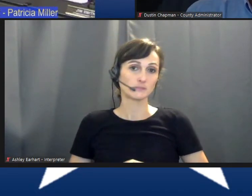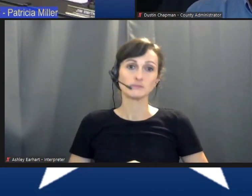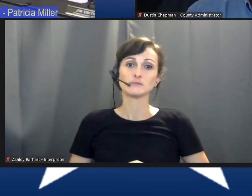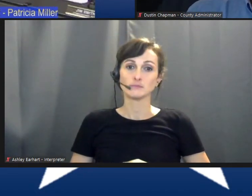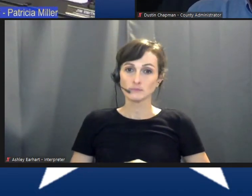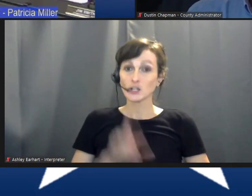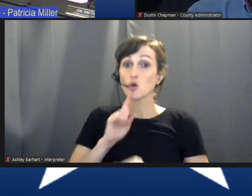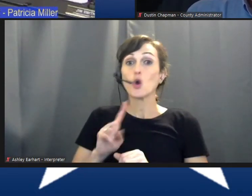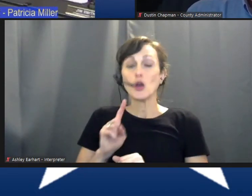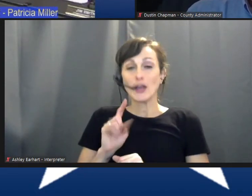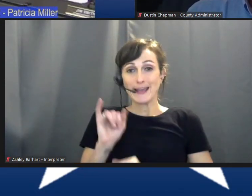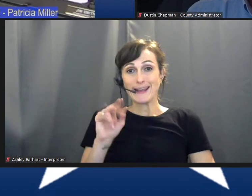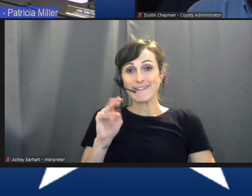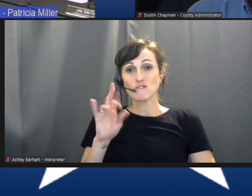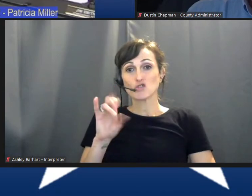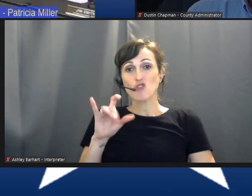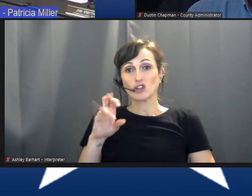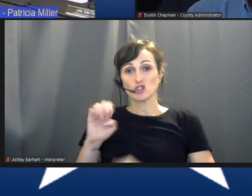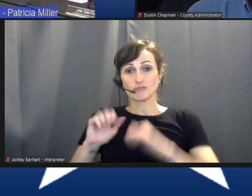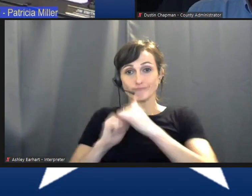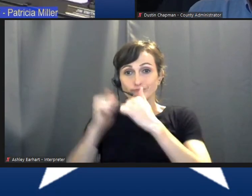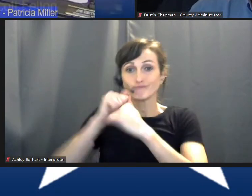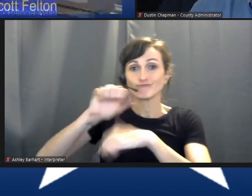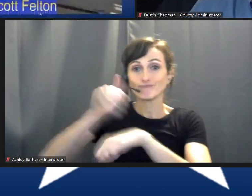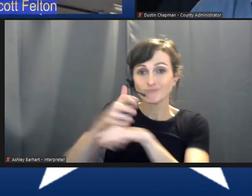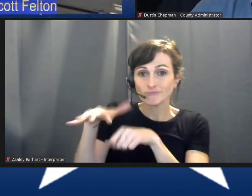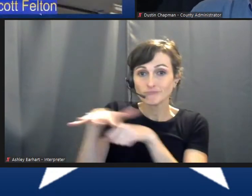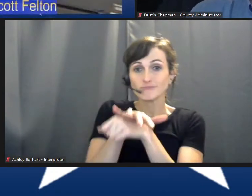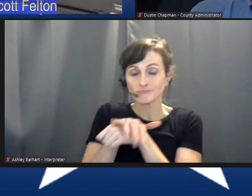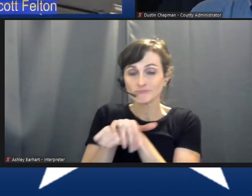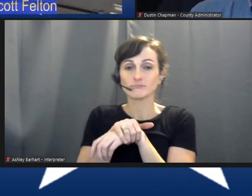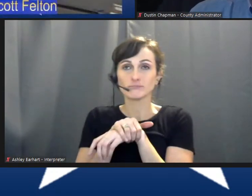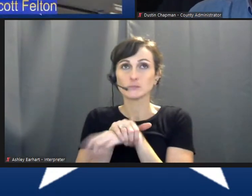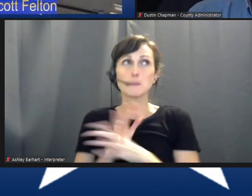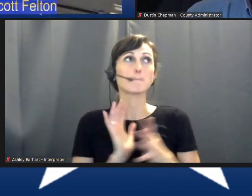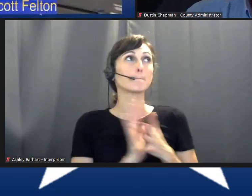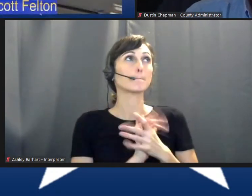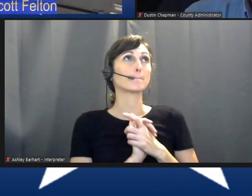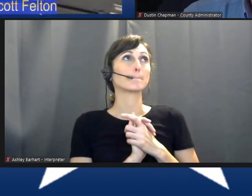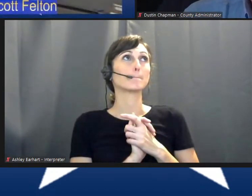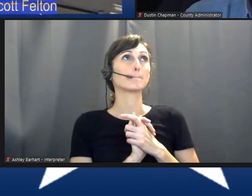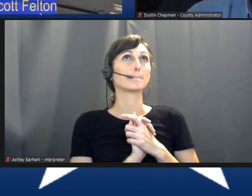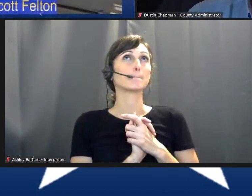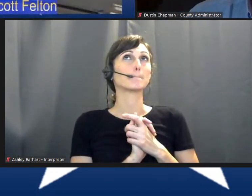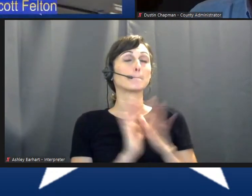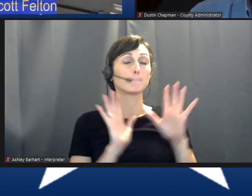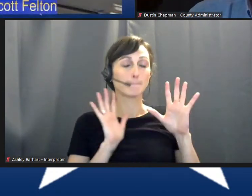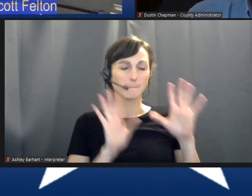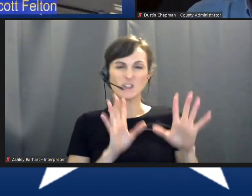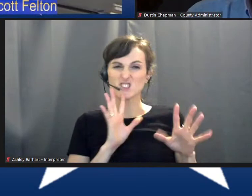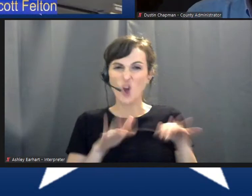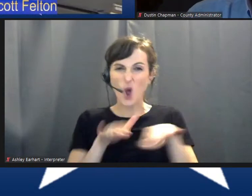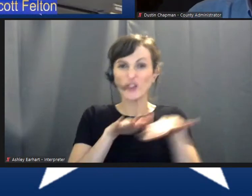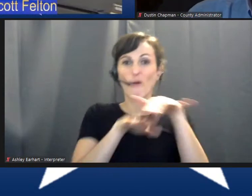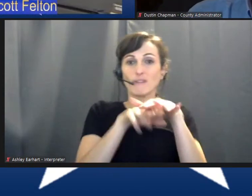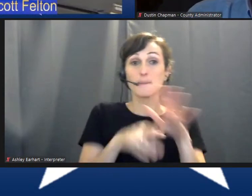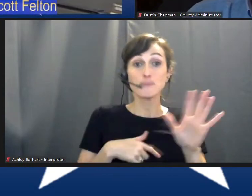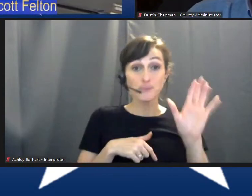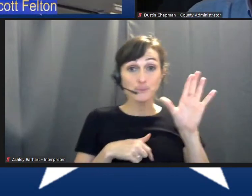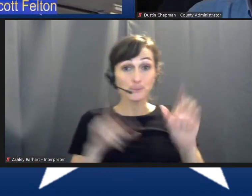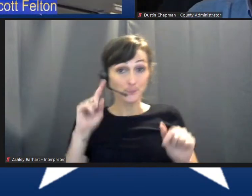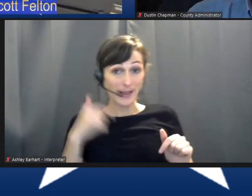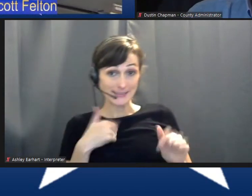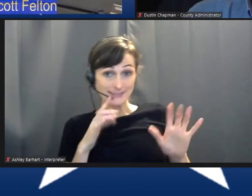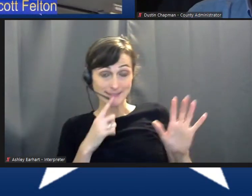infrastructure, right? well, I Pretty think, much. well, Well, one is a study. I'll say and this, infrastructure. that I have no